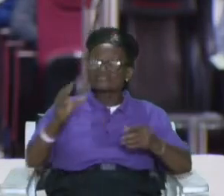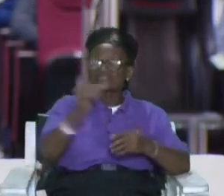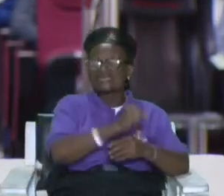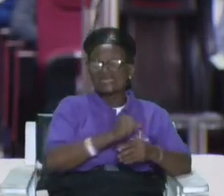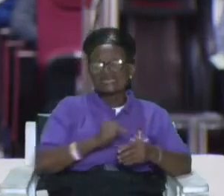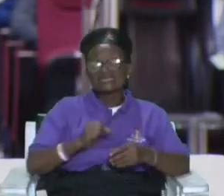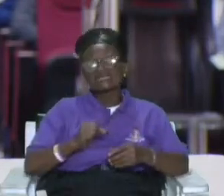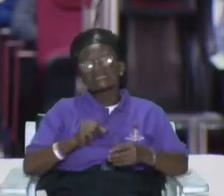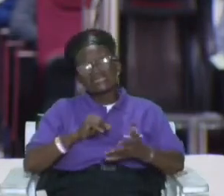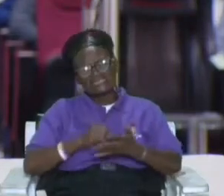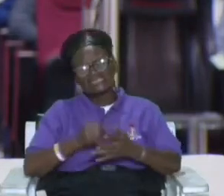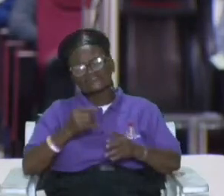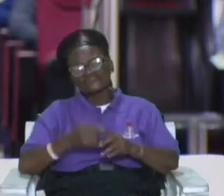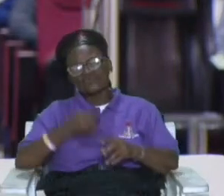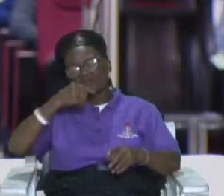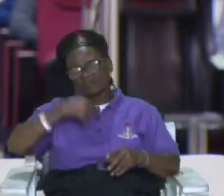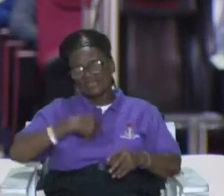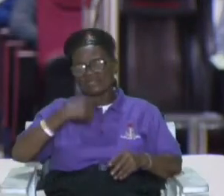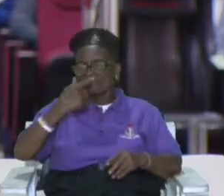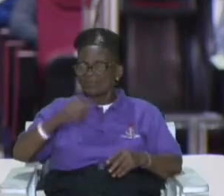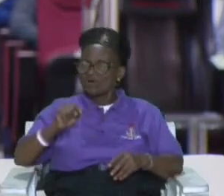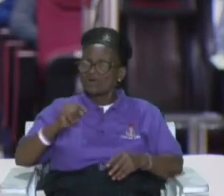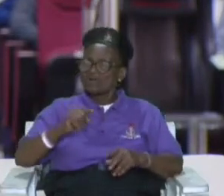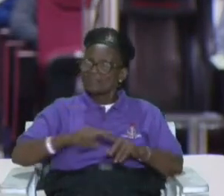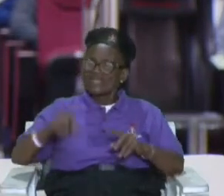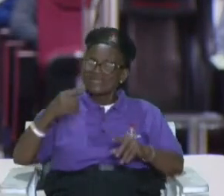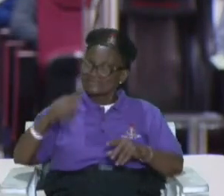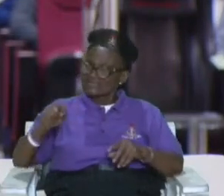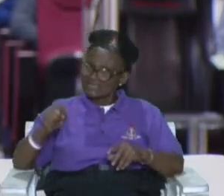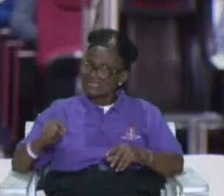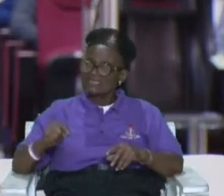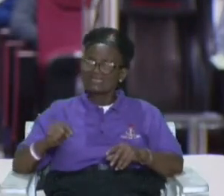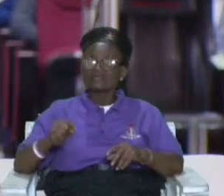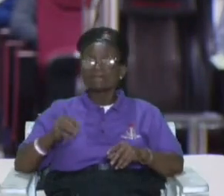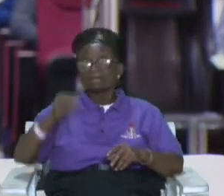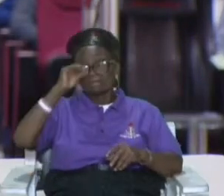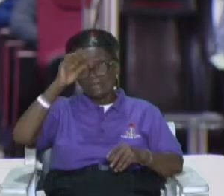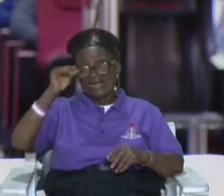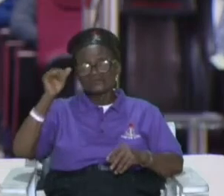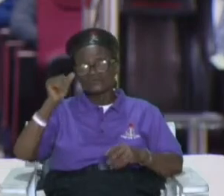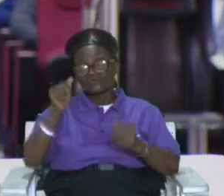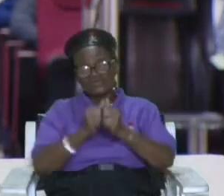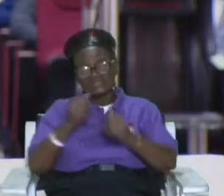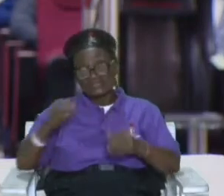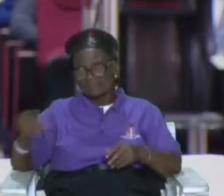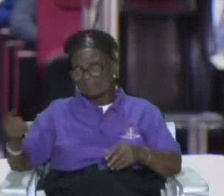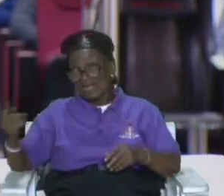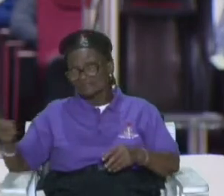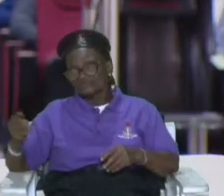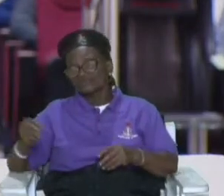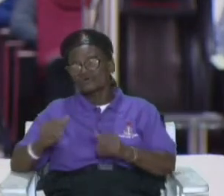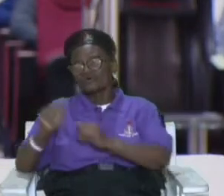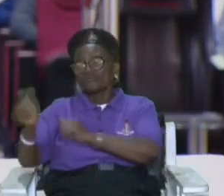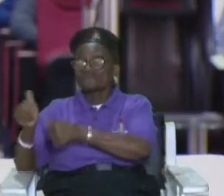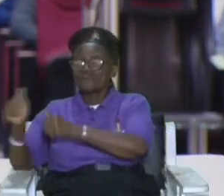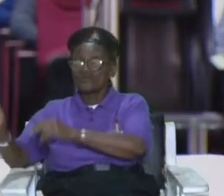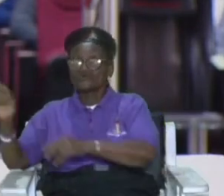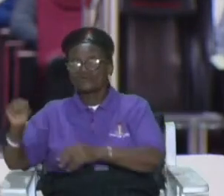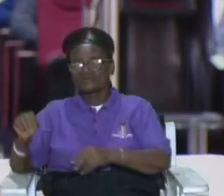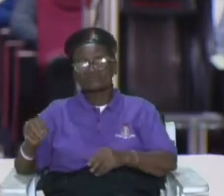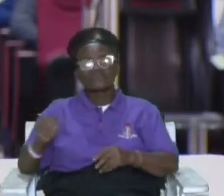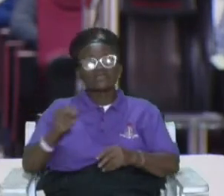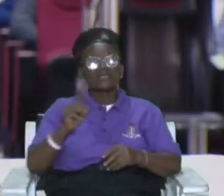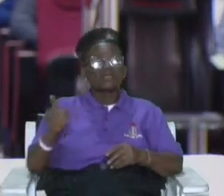mantle followed her. And if you read the story very well, when Elisha raised that child back to